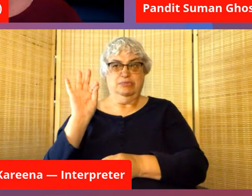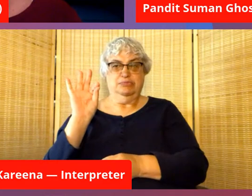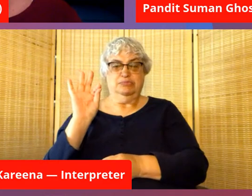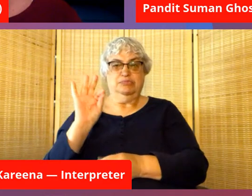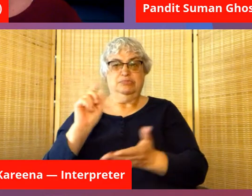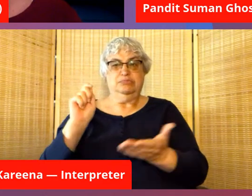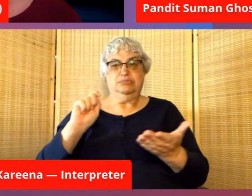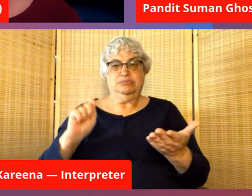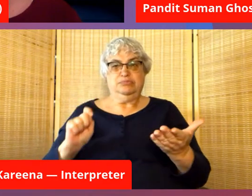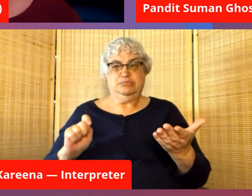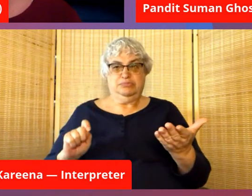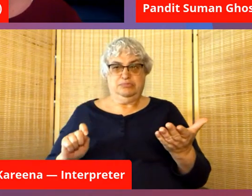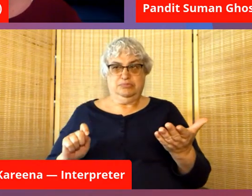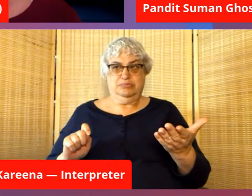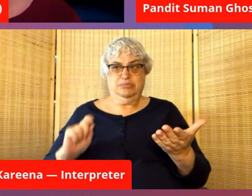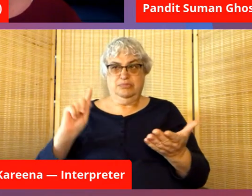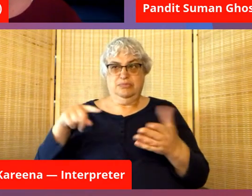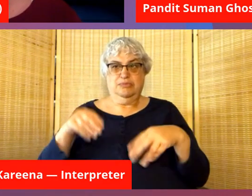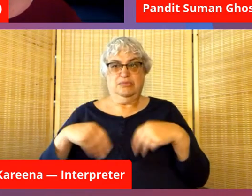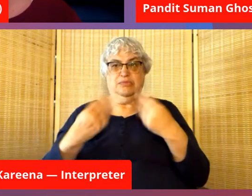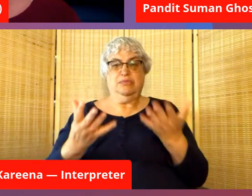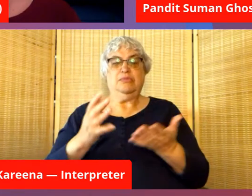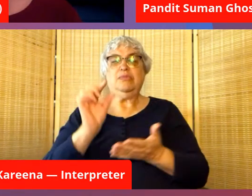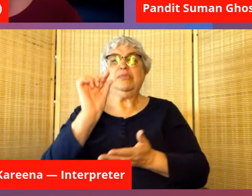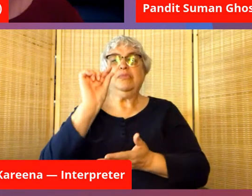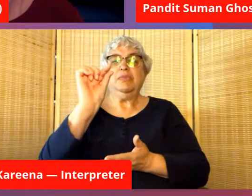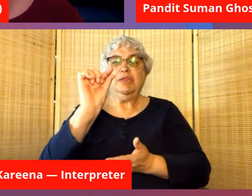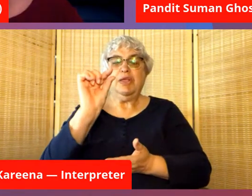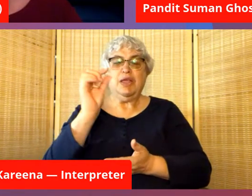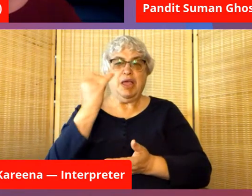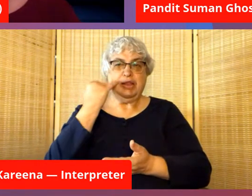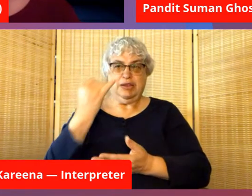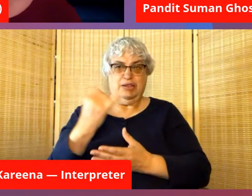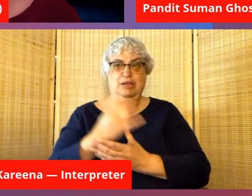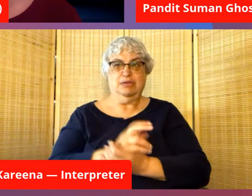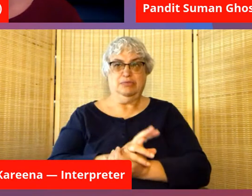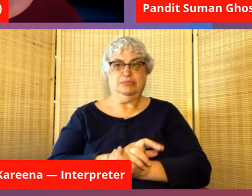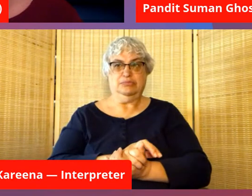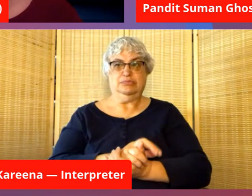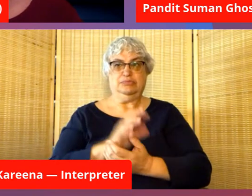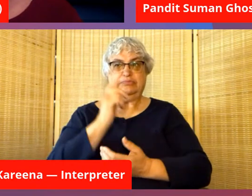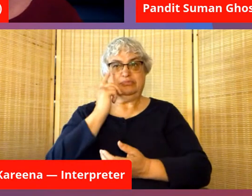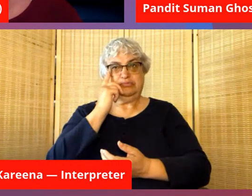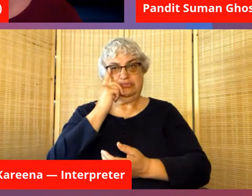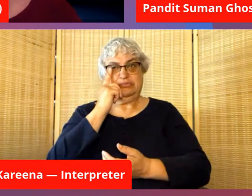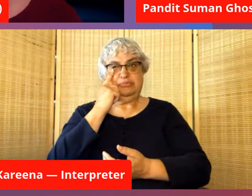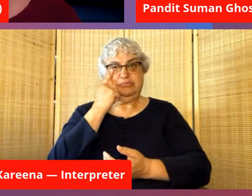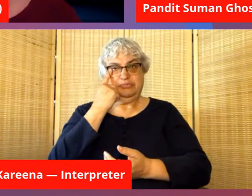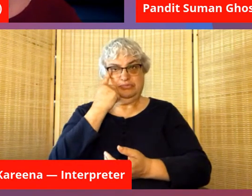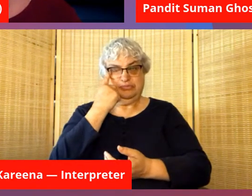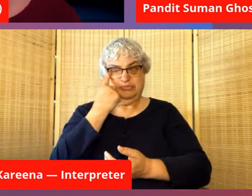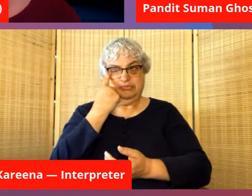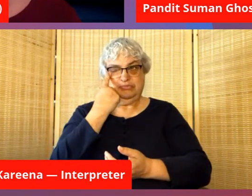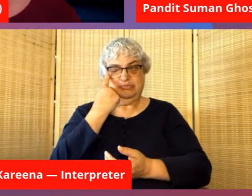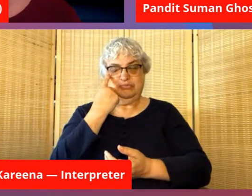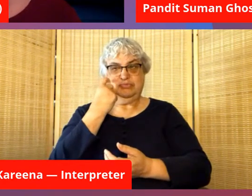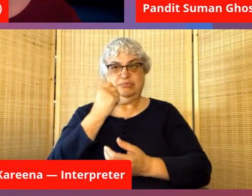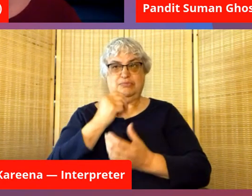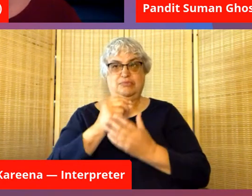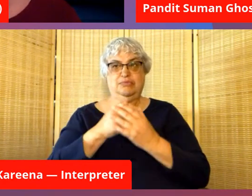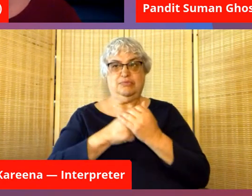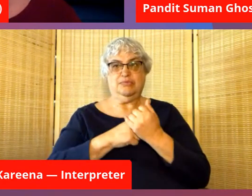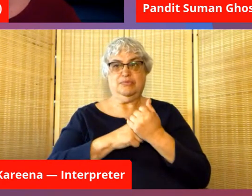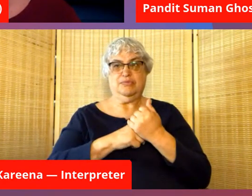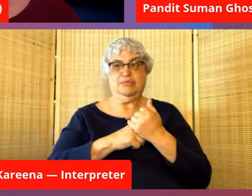composition only provides a glimpse of that. Okay. Understood. If, let me